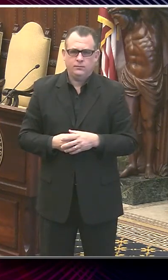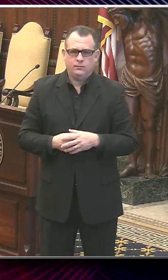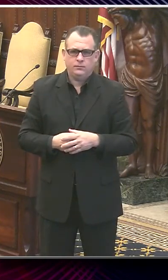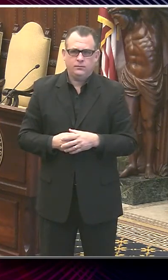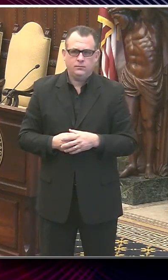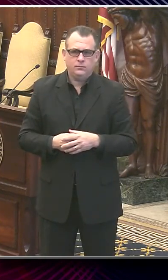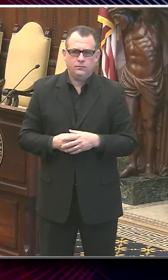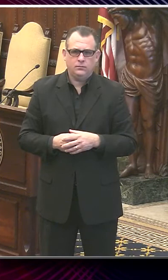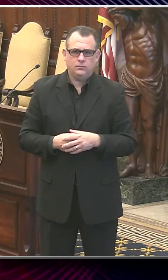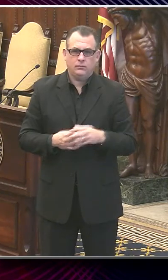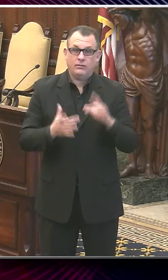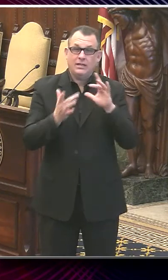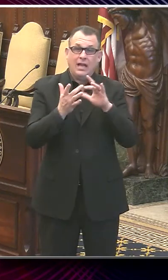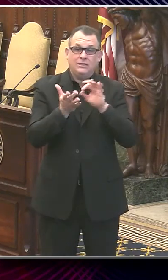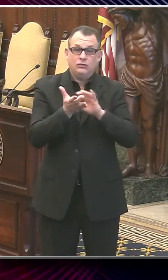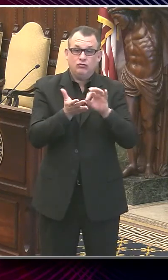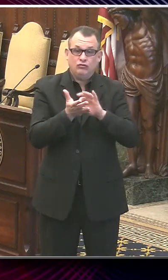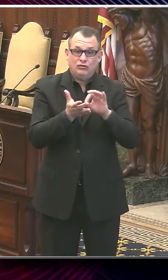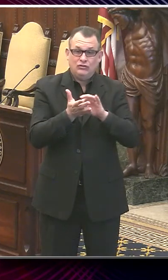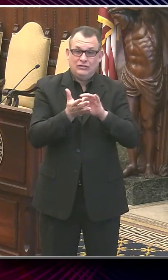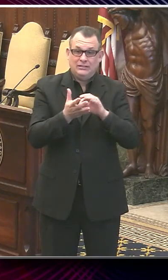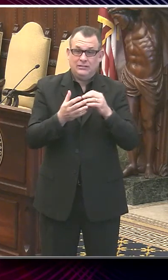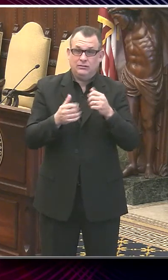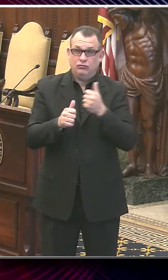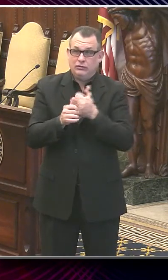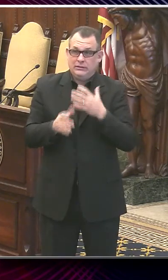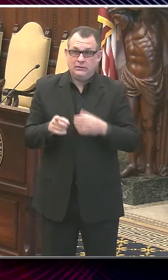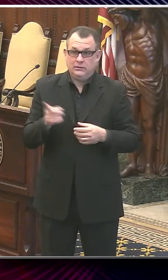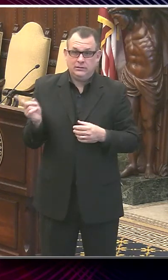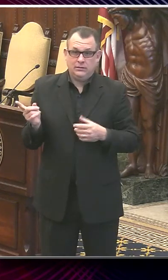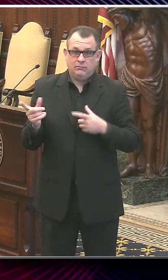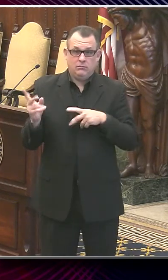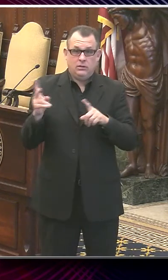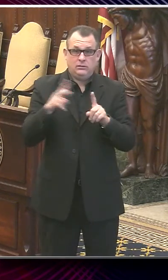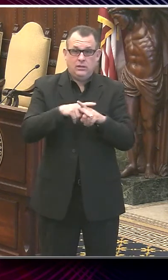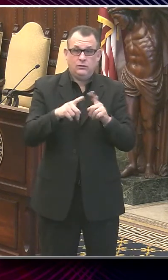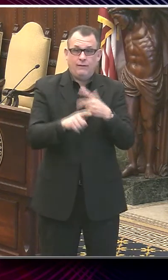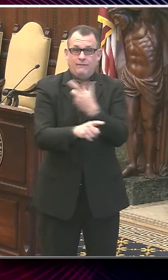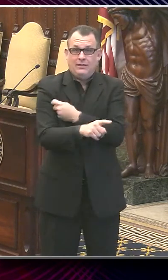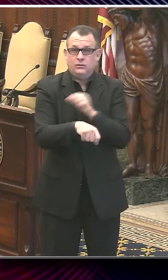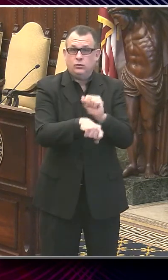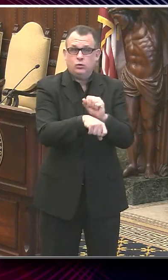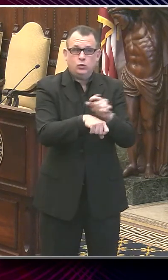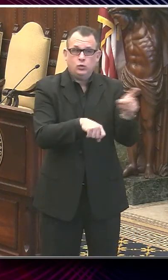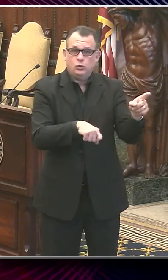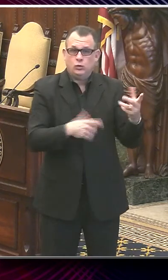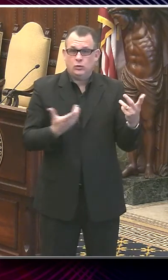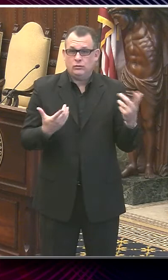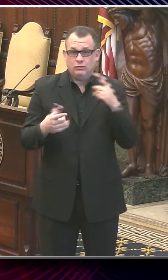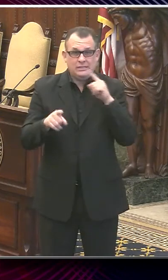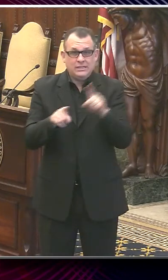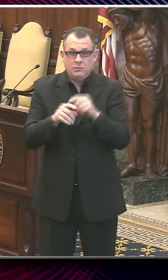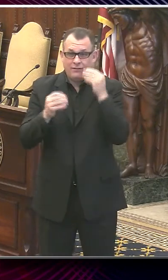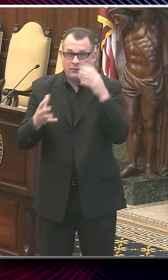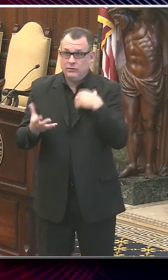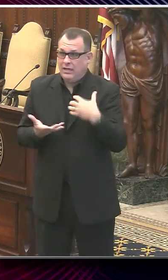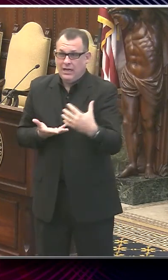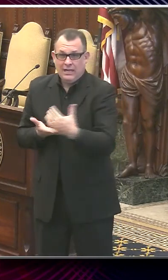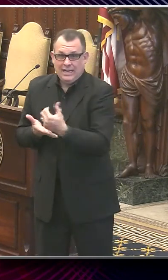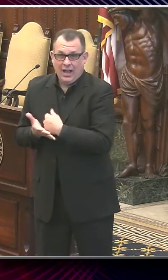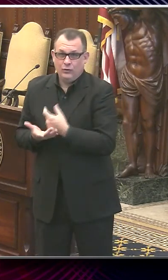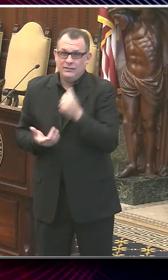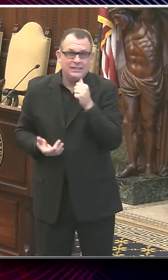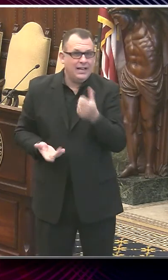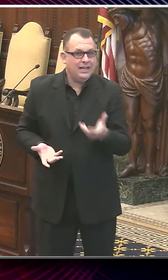of our contact tracing team to assist with the vaccination effort. And so we're not getting the same level of information we had in the past. So we can't say for